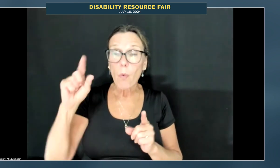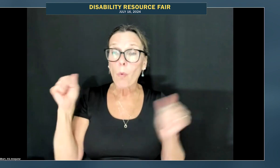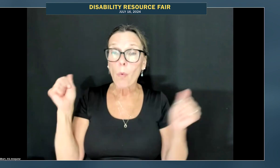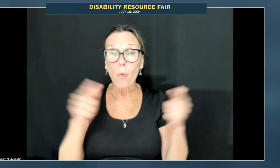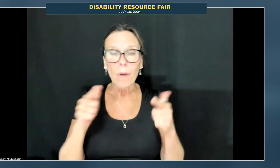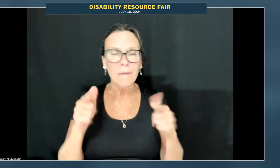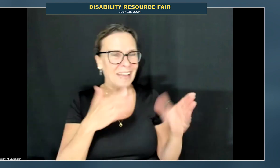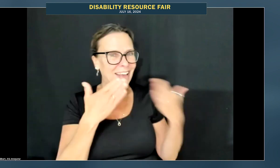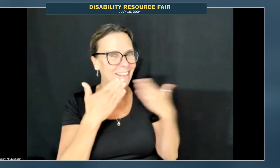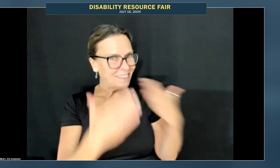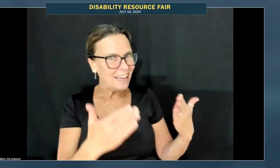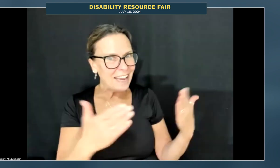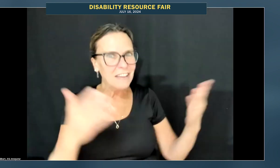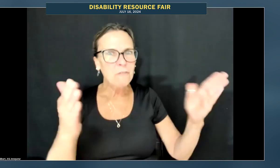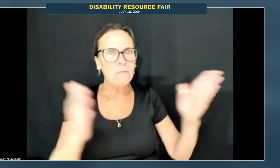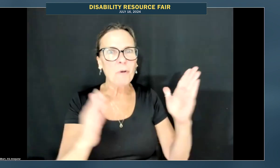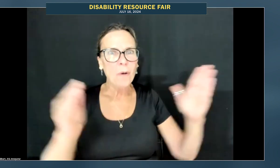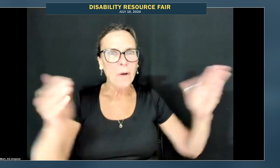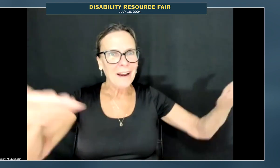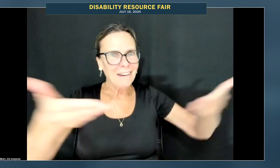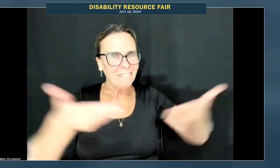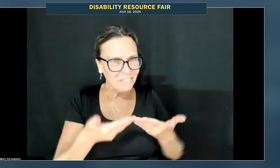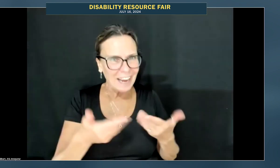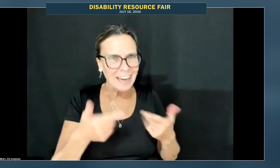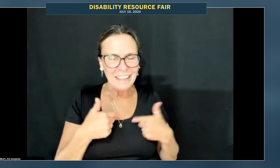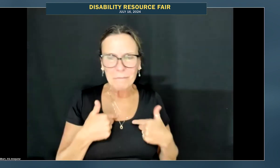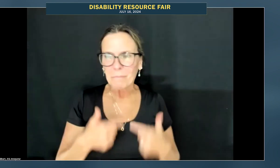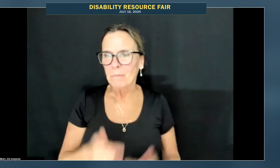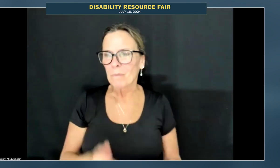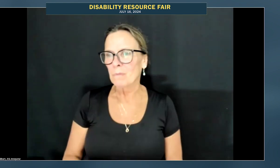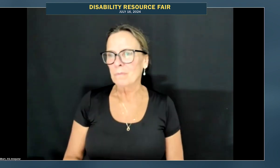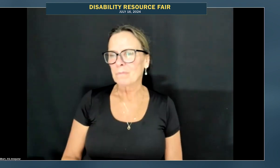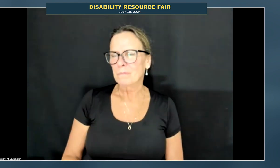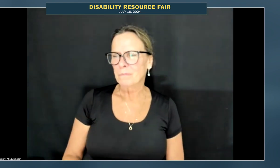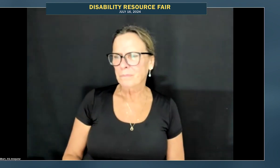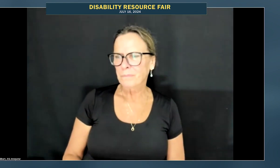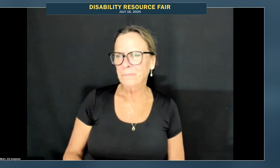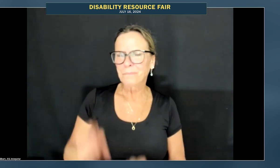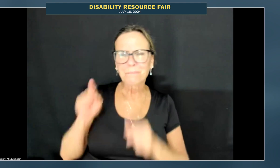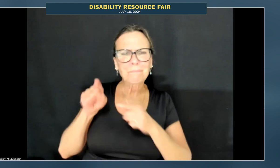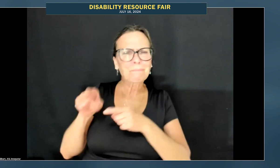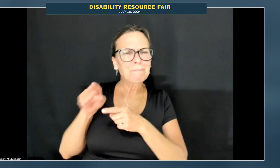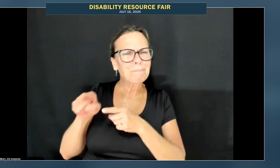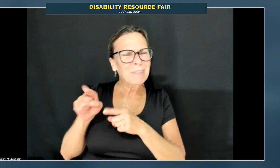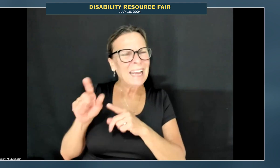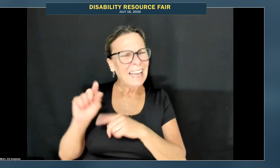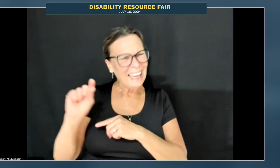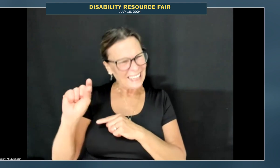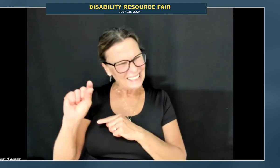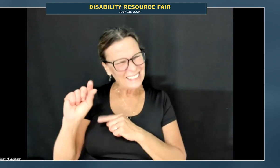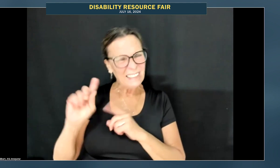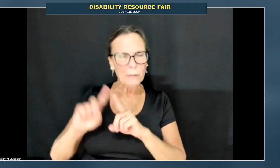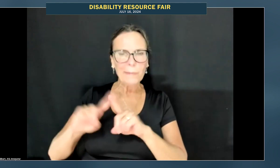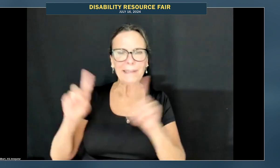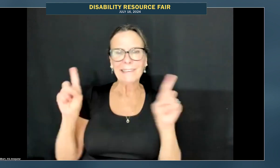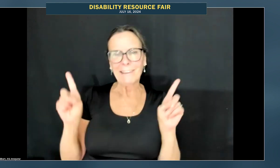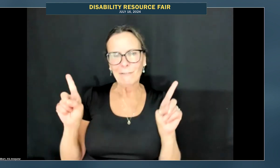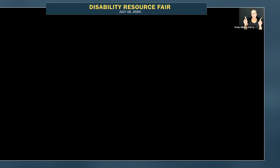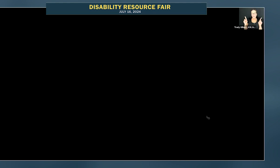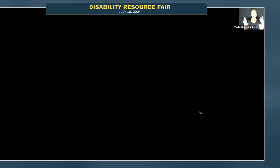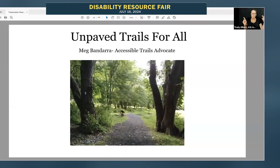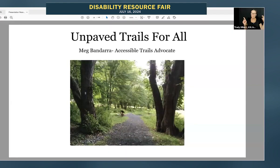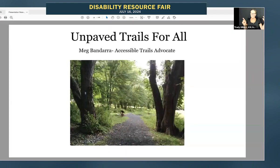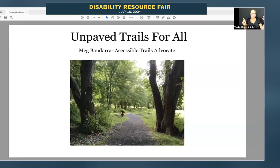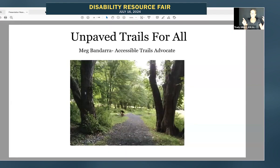for having me. Unpaved Trails for All is a little different from the first two organizations